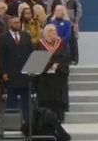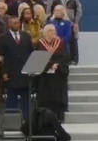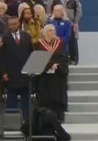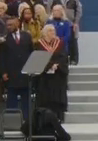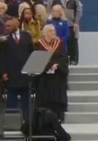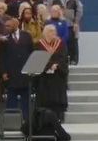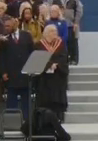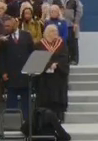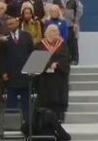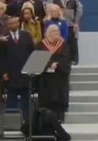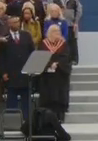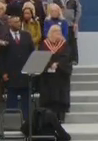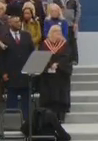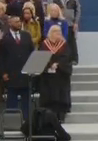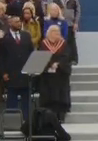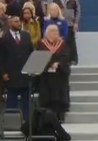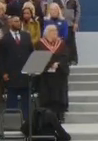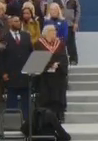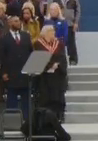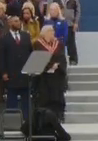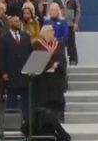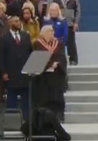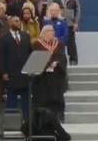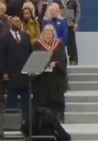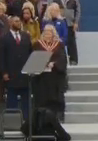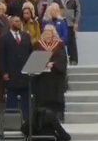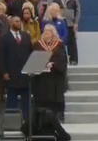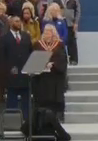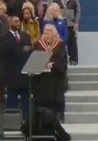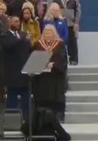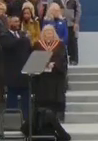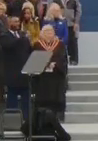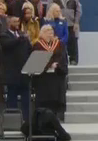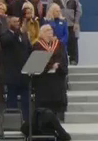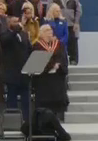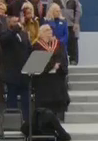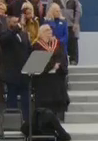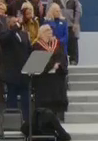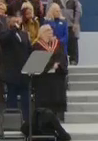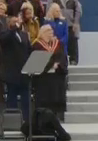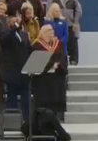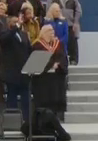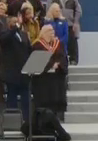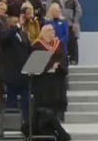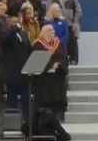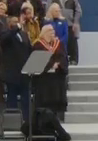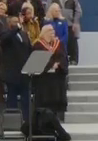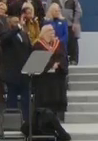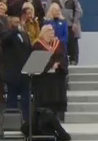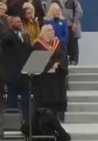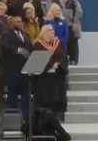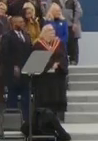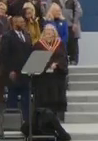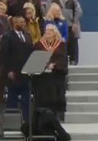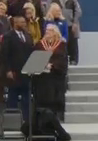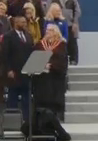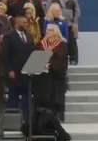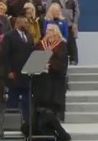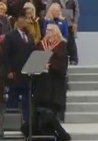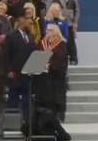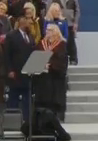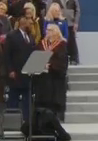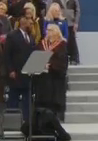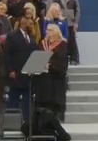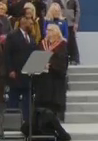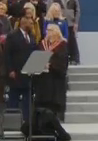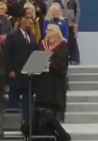here. We're anticipating any moment now Josh Shapiro to come out. We can tell you there are former governors in attendance. Of course, Governor Tom Wolf and his